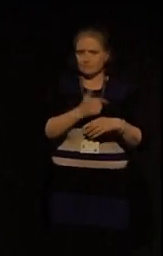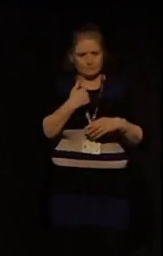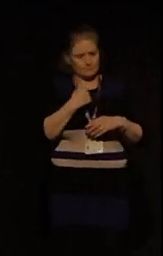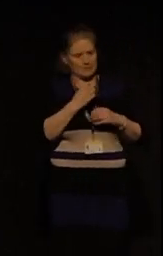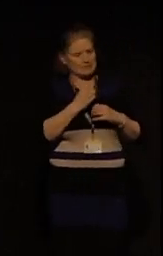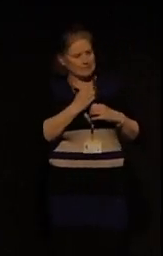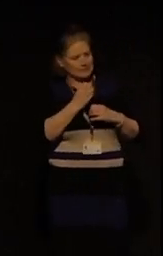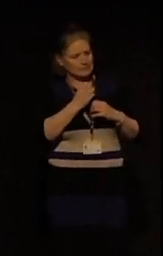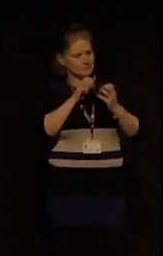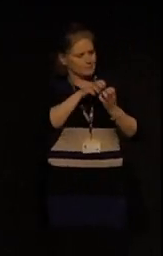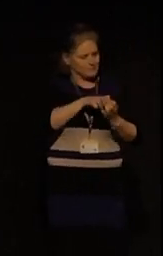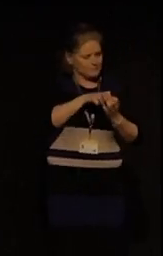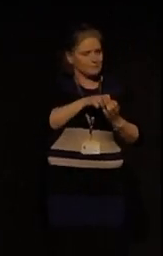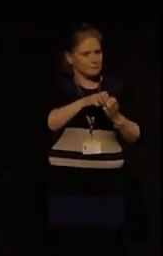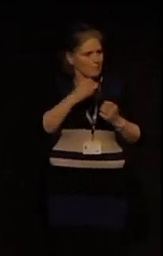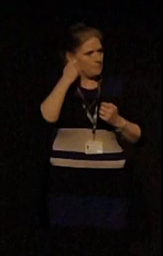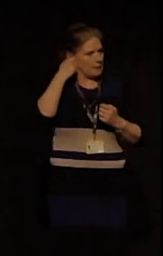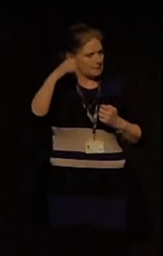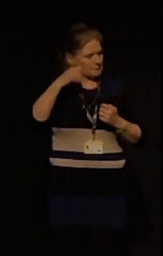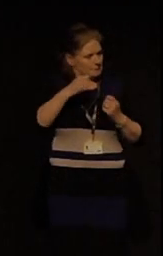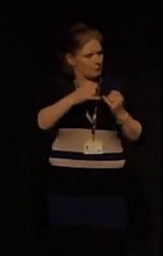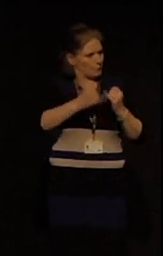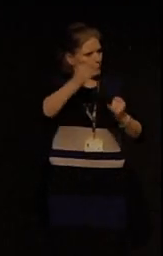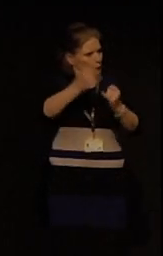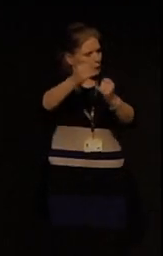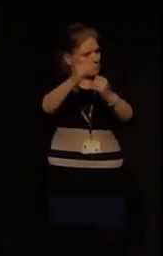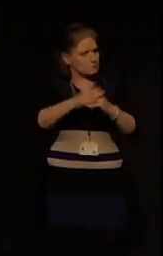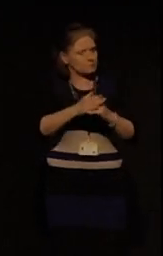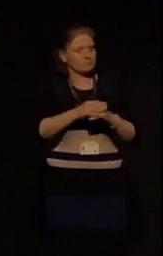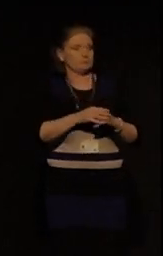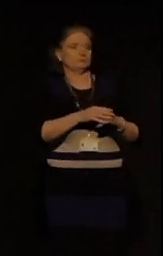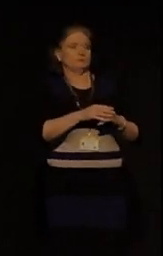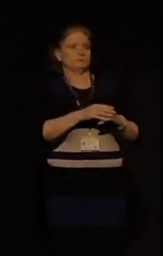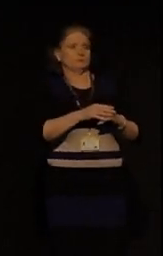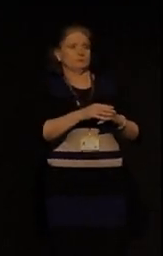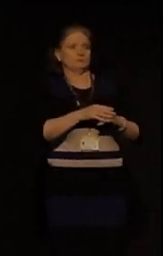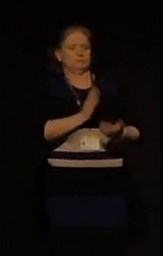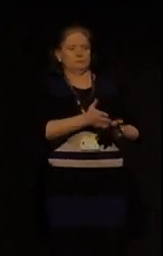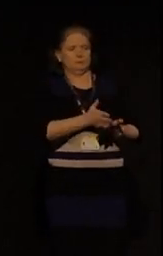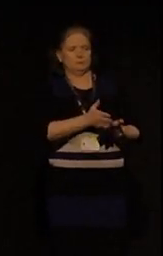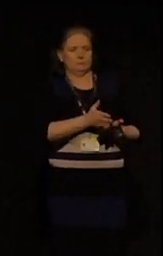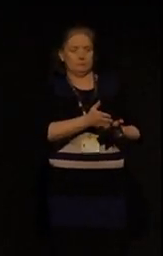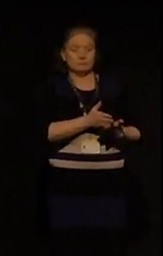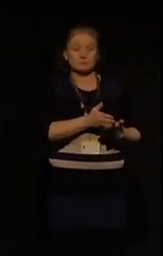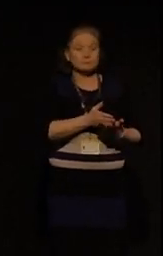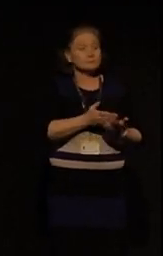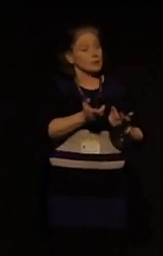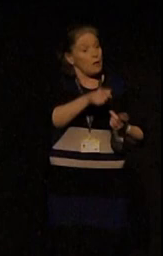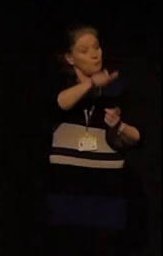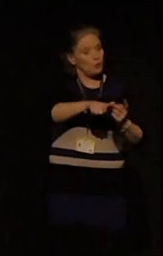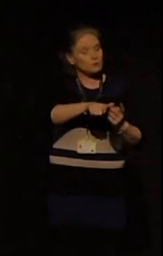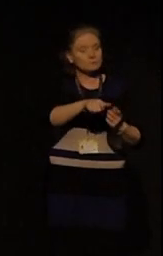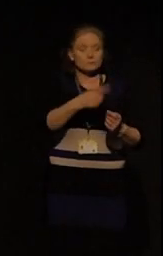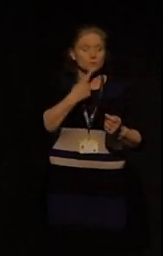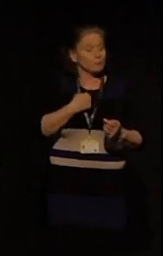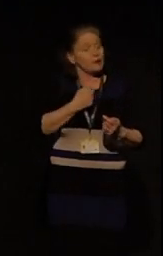my teeth, my tinnitus gets louder," and I kind of looked out there in disbelief. Another person got up, when I stick my